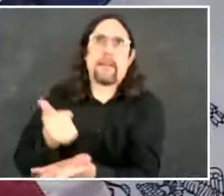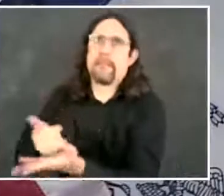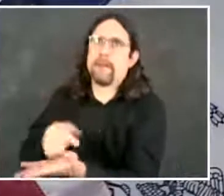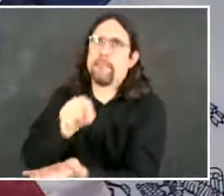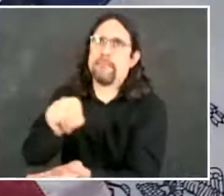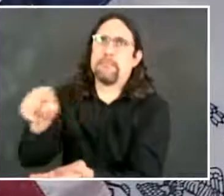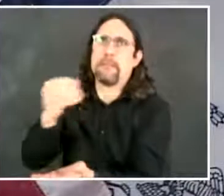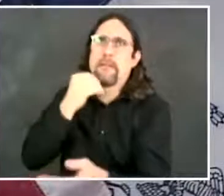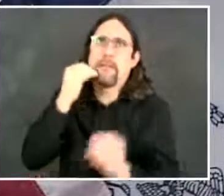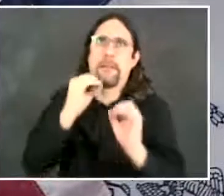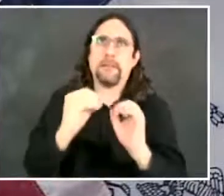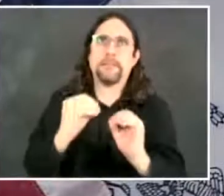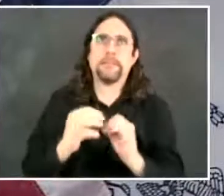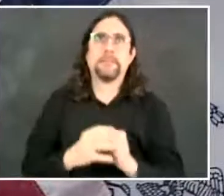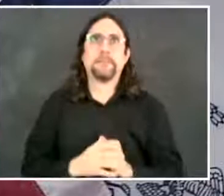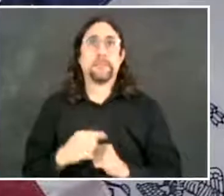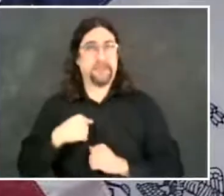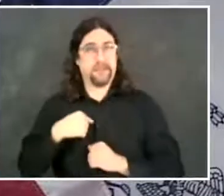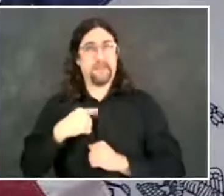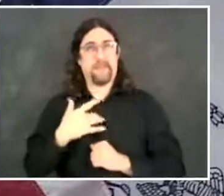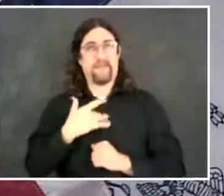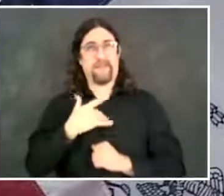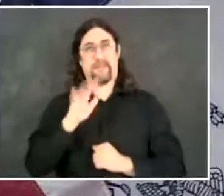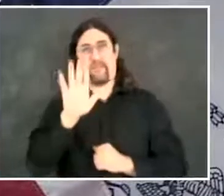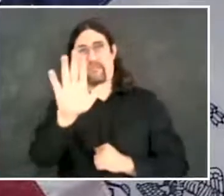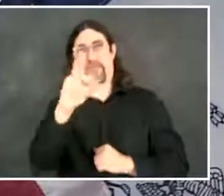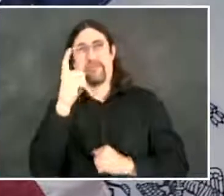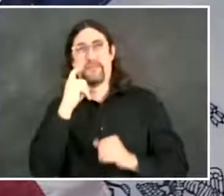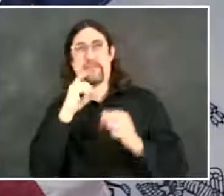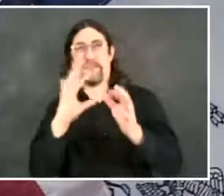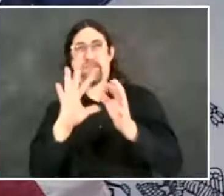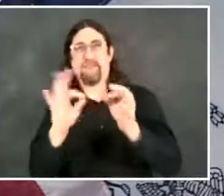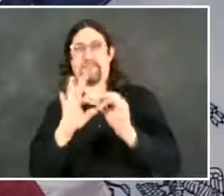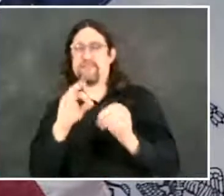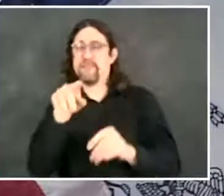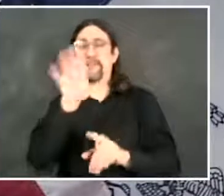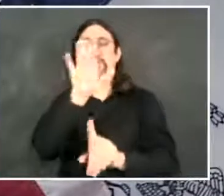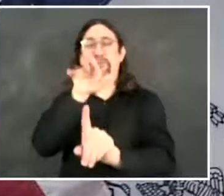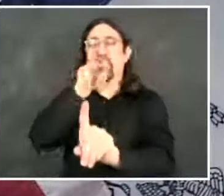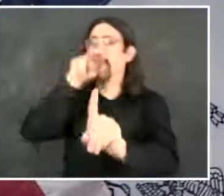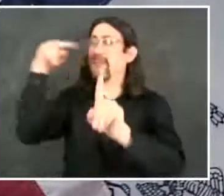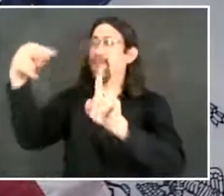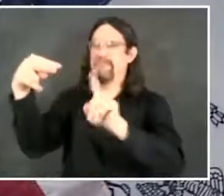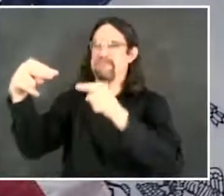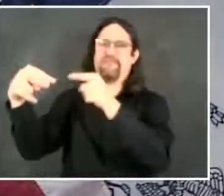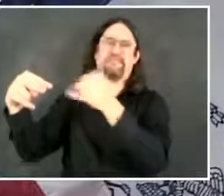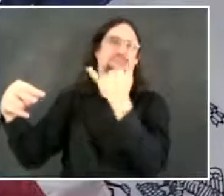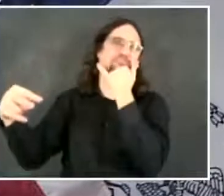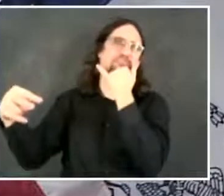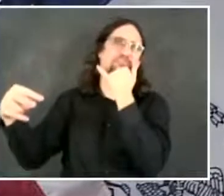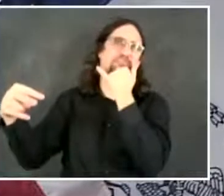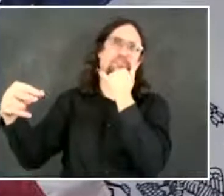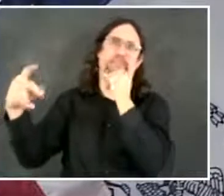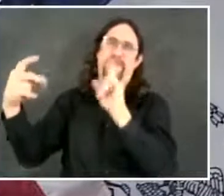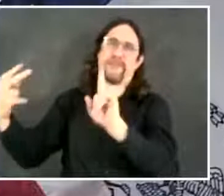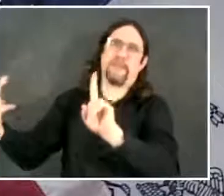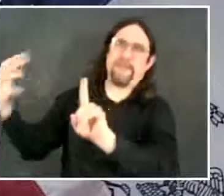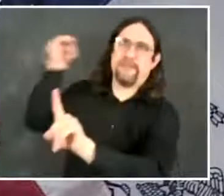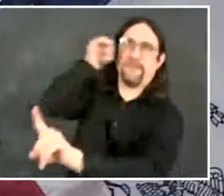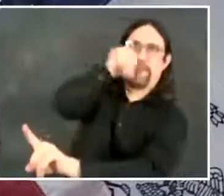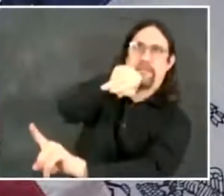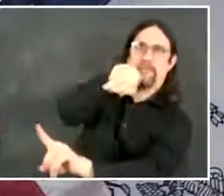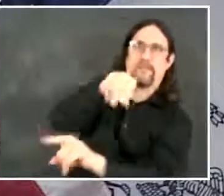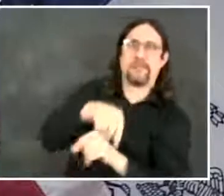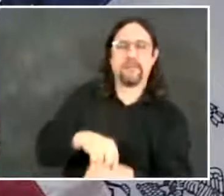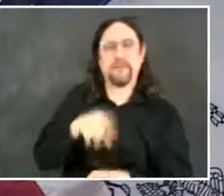pattern. The fact that so many homeless people for years just went back and forth all night on a subway train, that's not what we should be